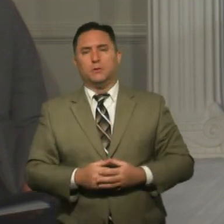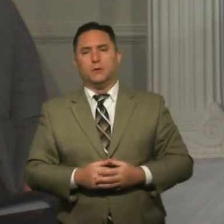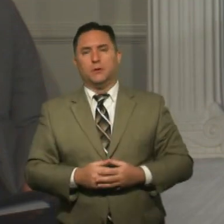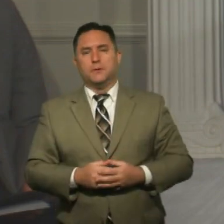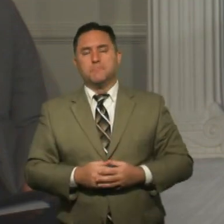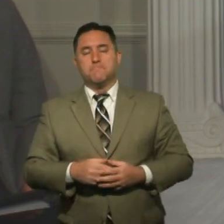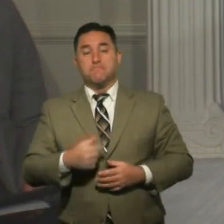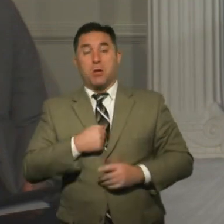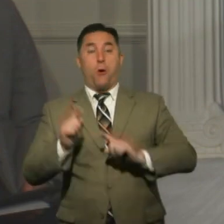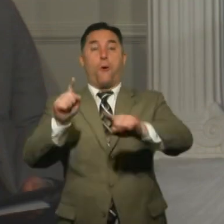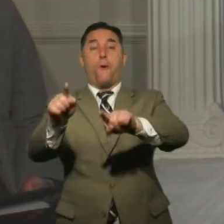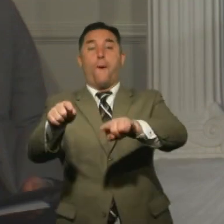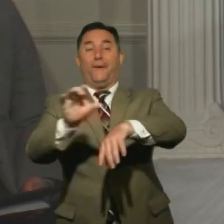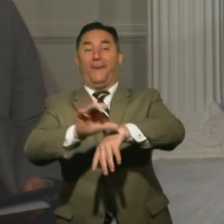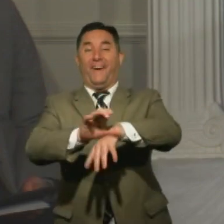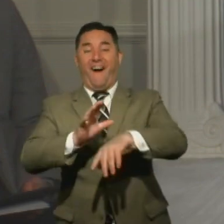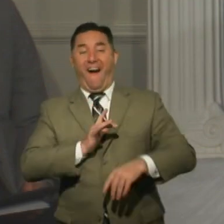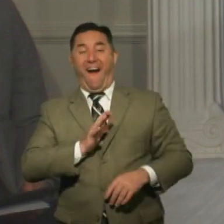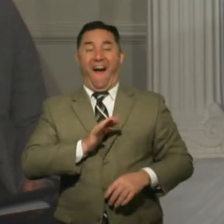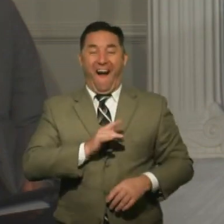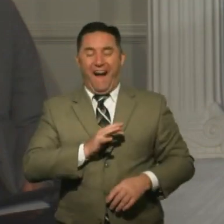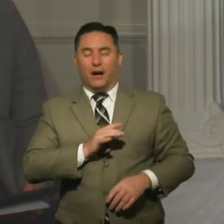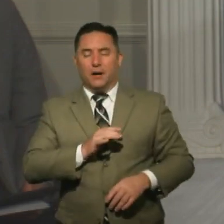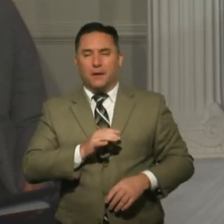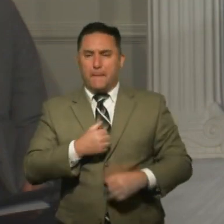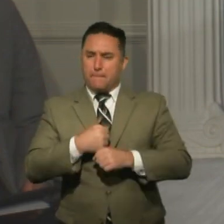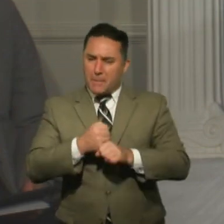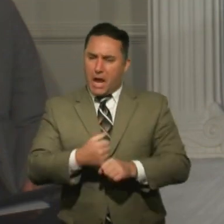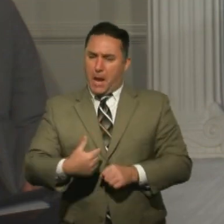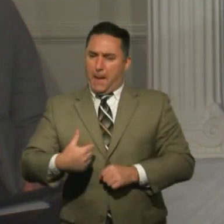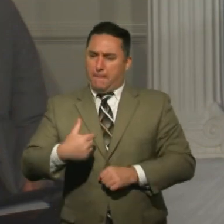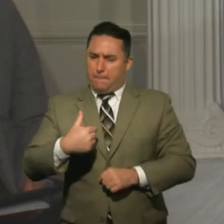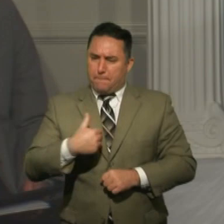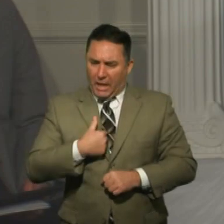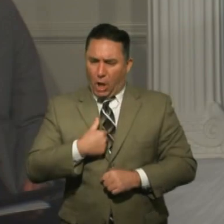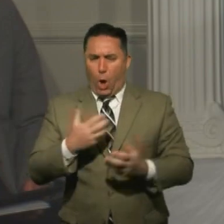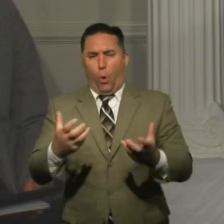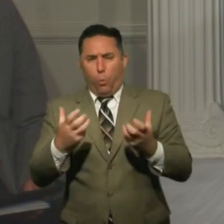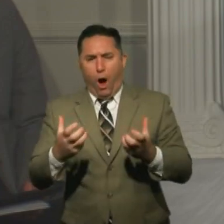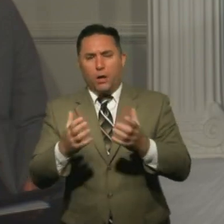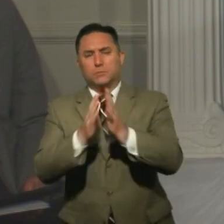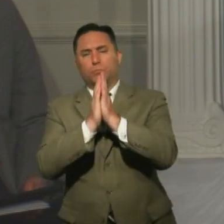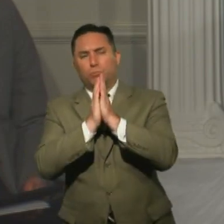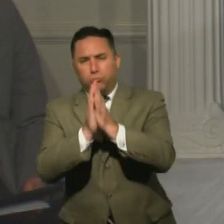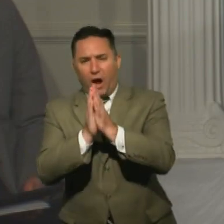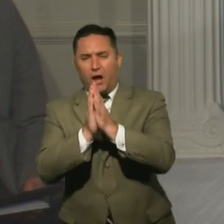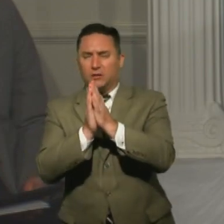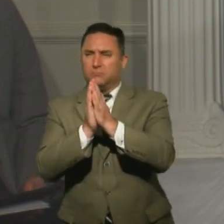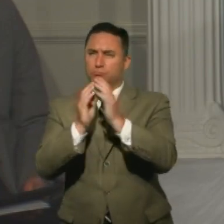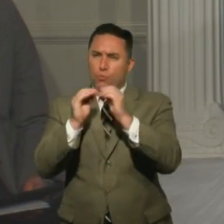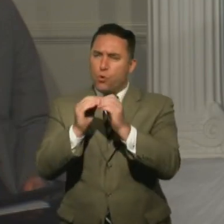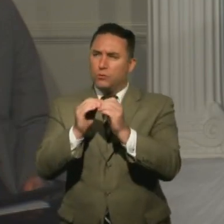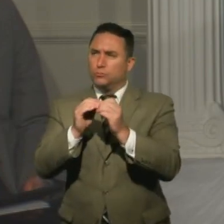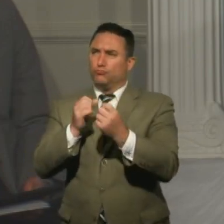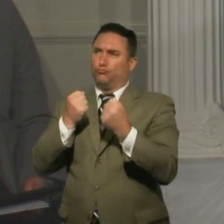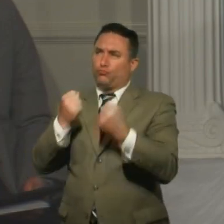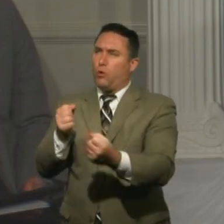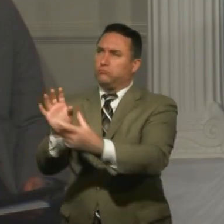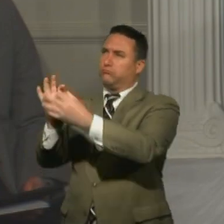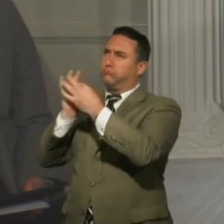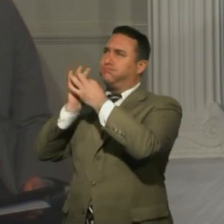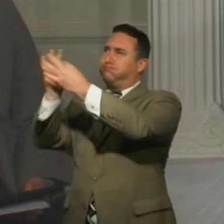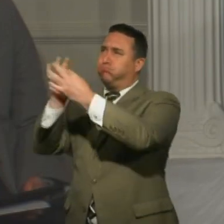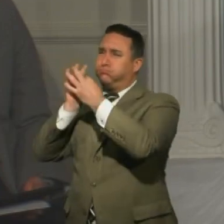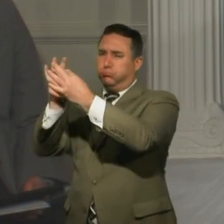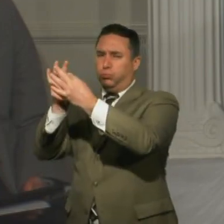My going to church is supposed to provoke me to want to pray and build a stronger personal relationship with